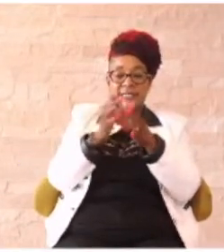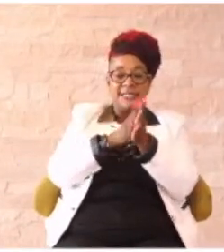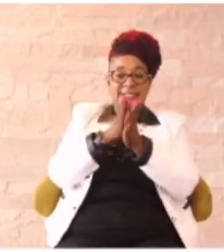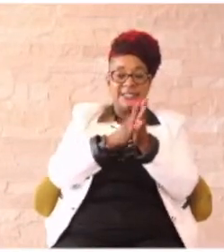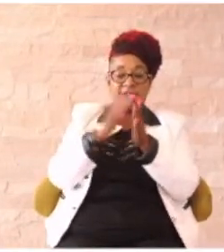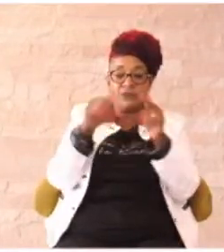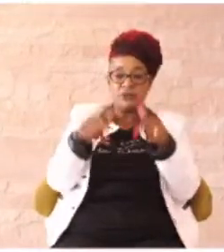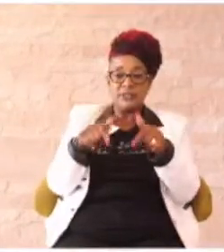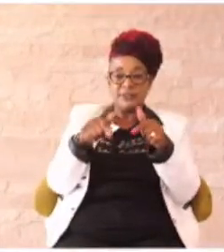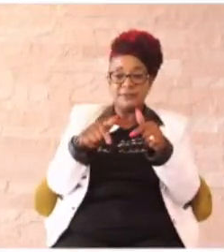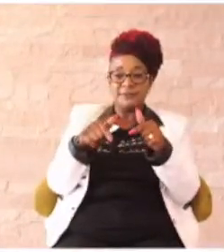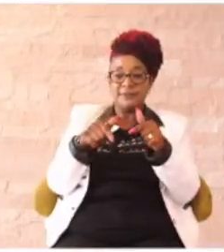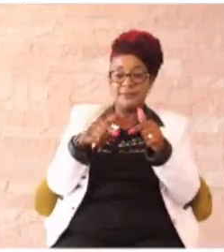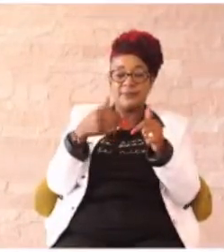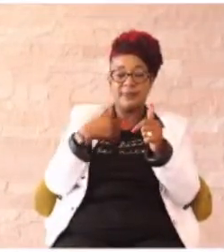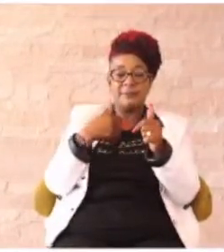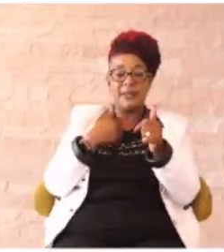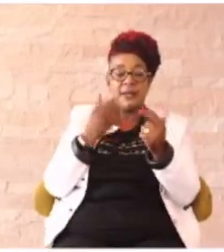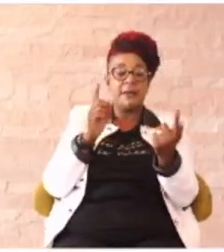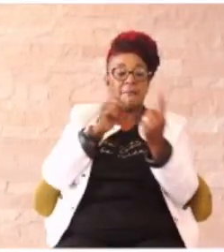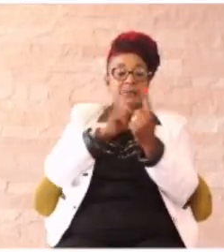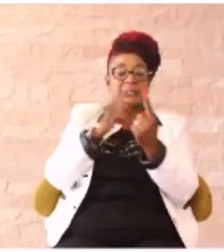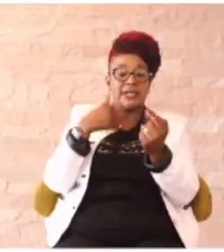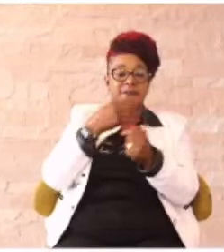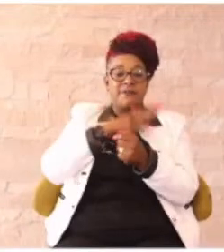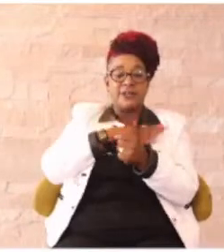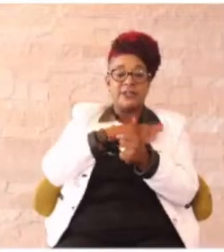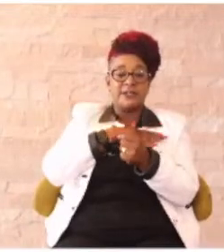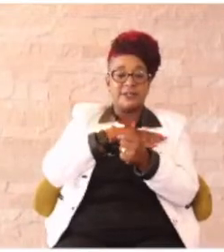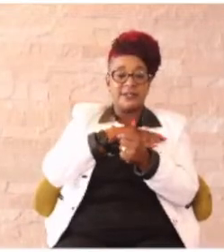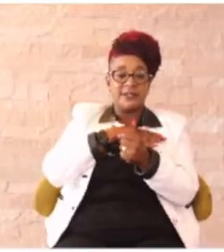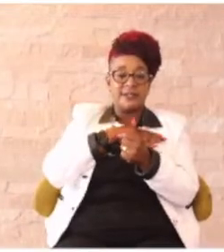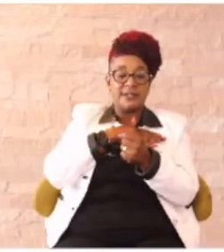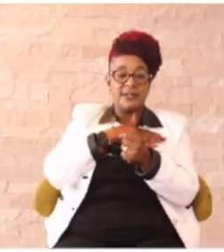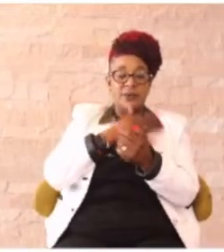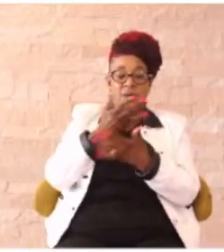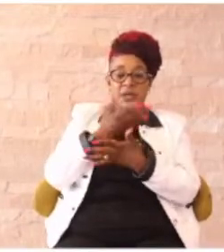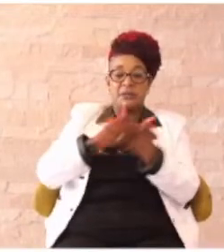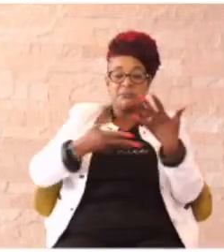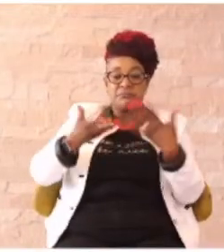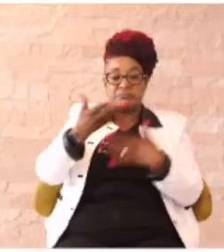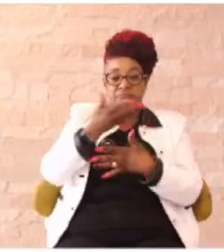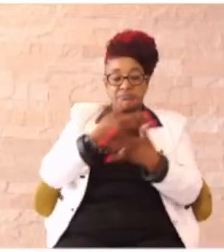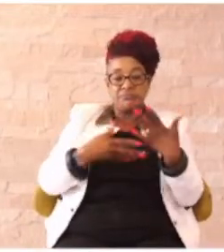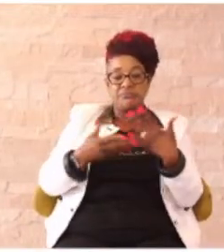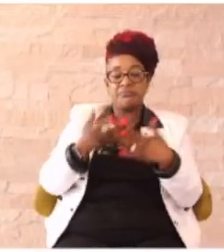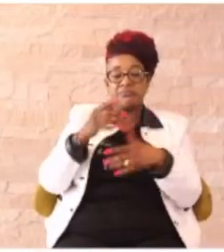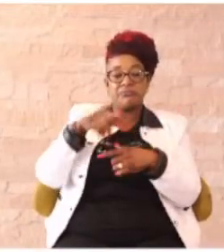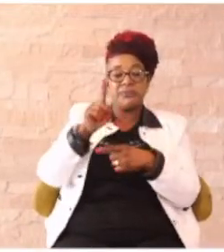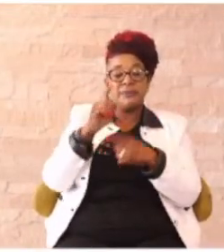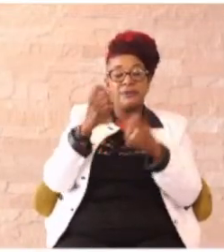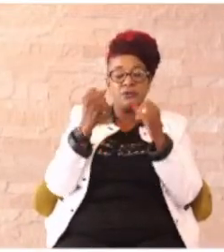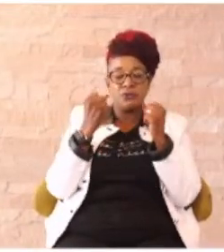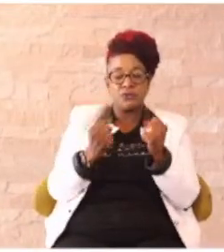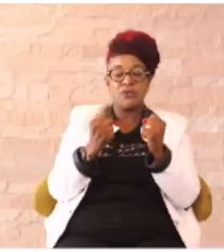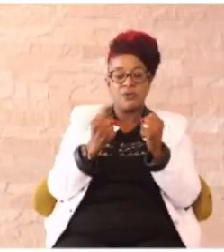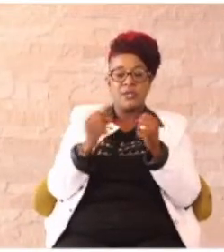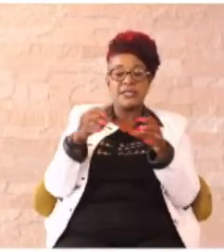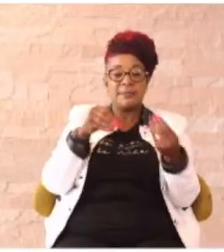today, I meet my friends and her children. She is a strong